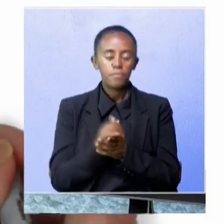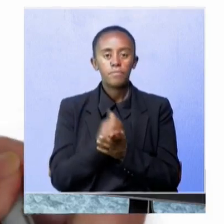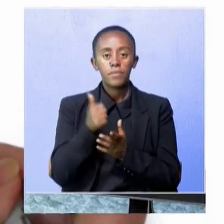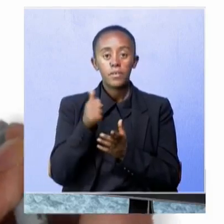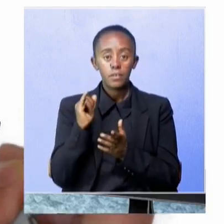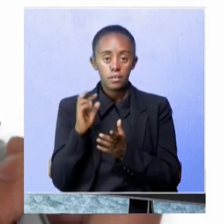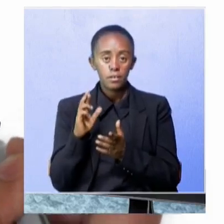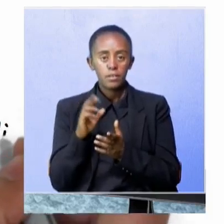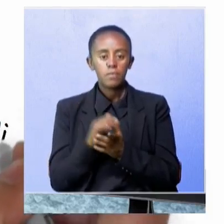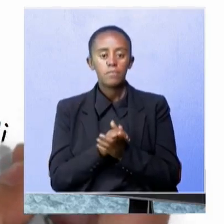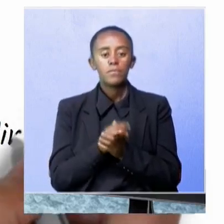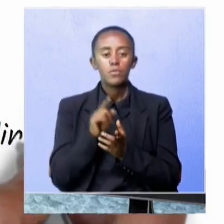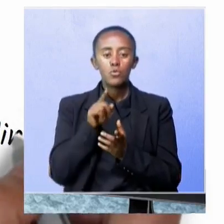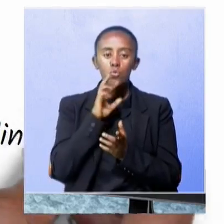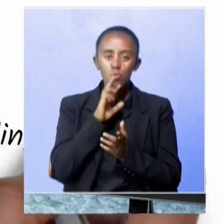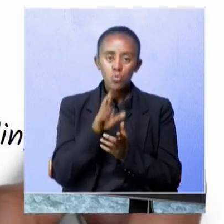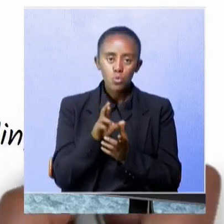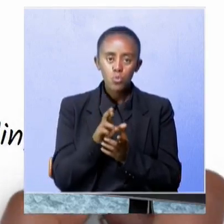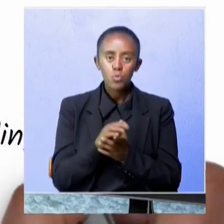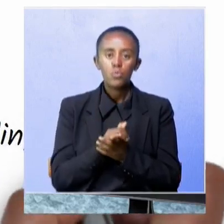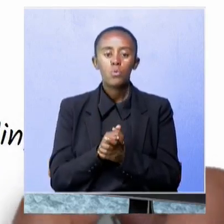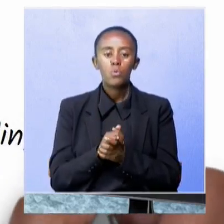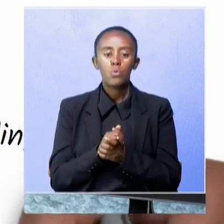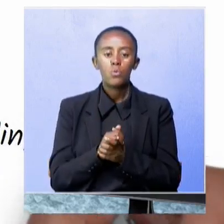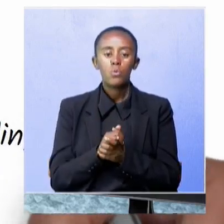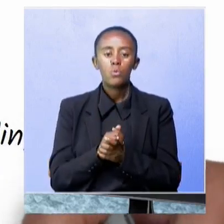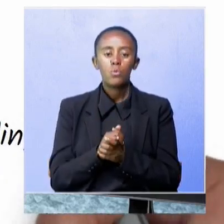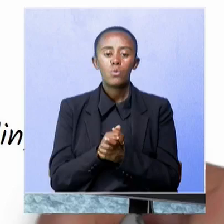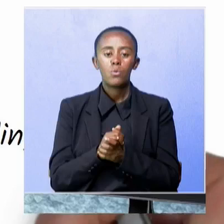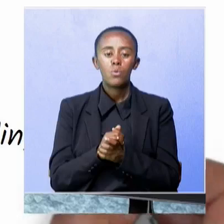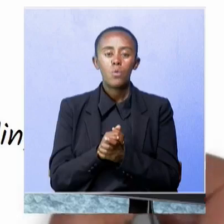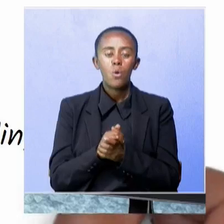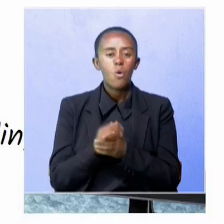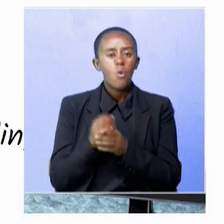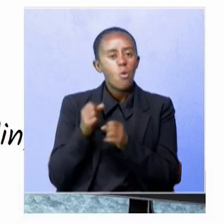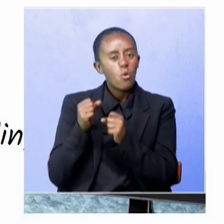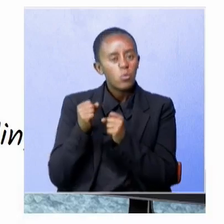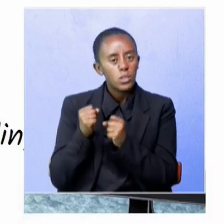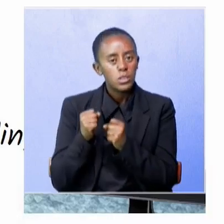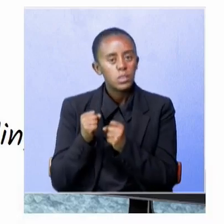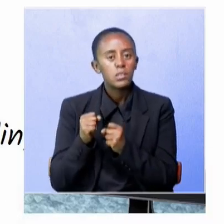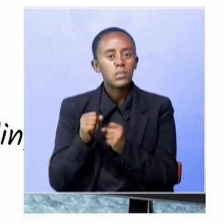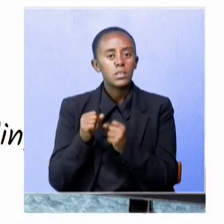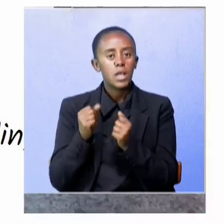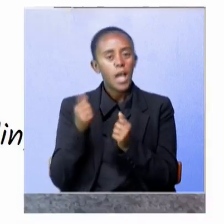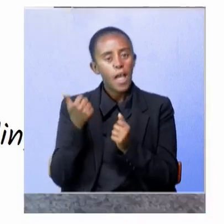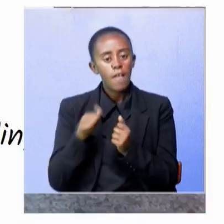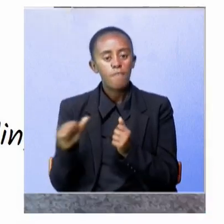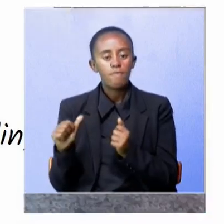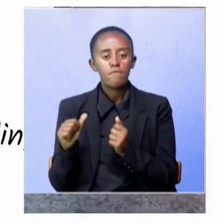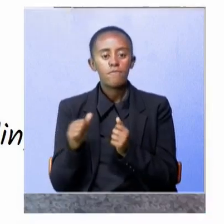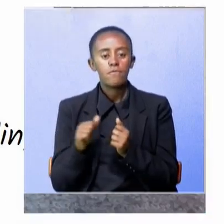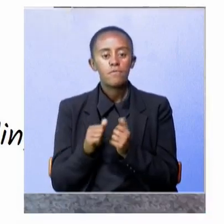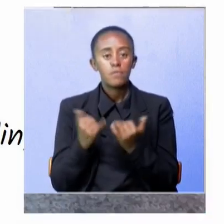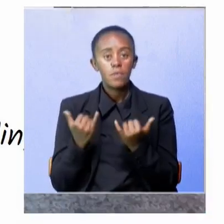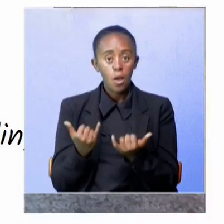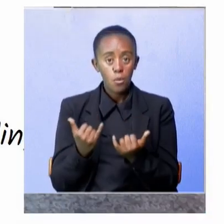you are holding every now and